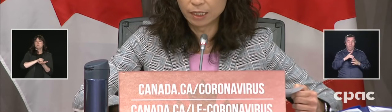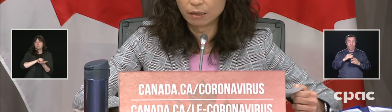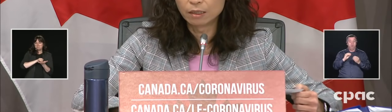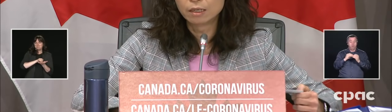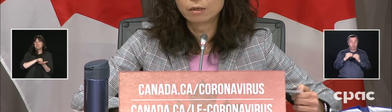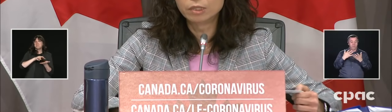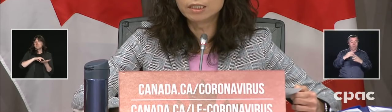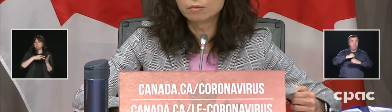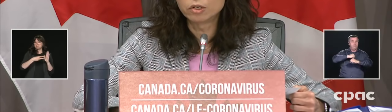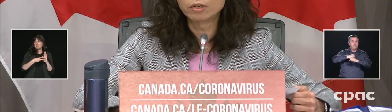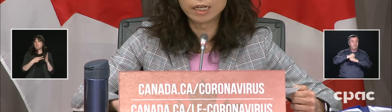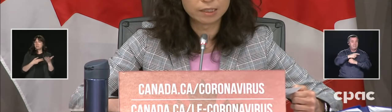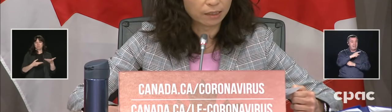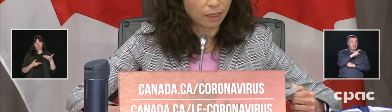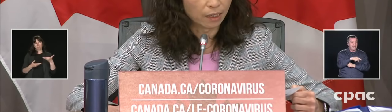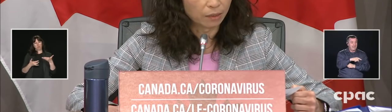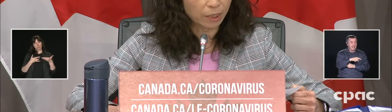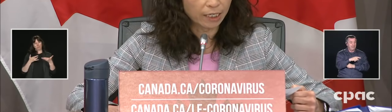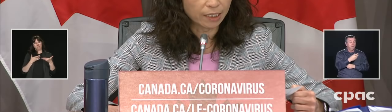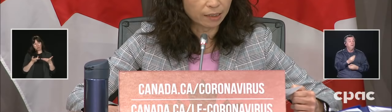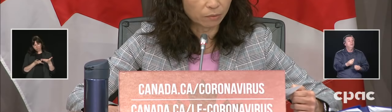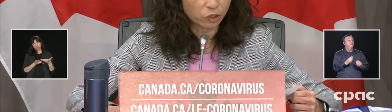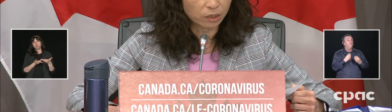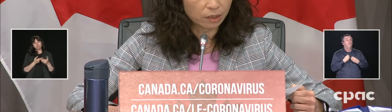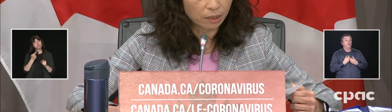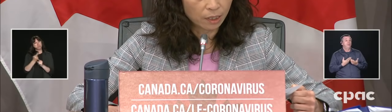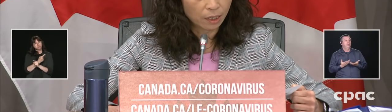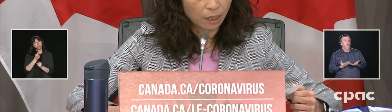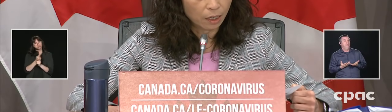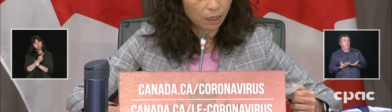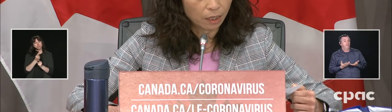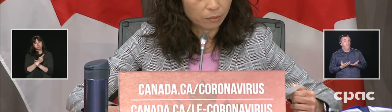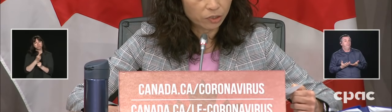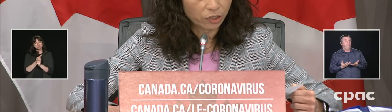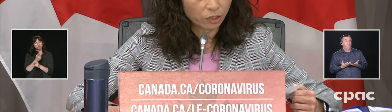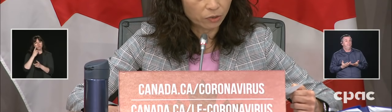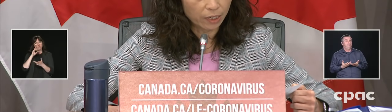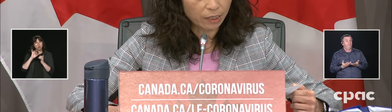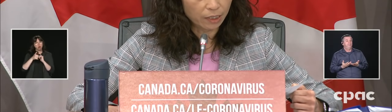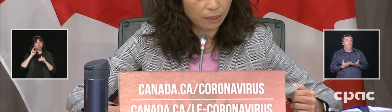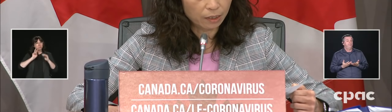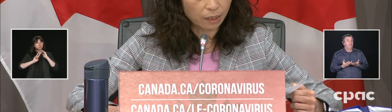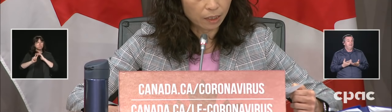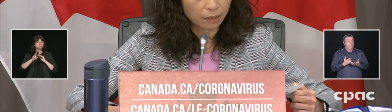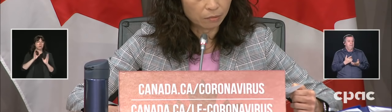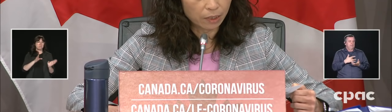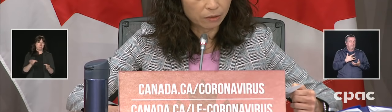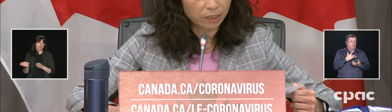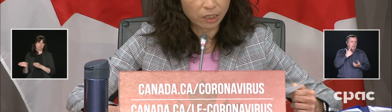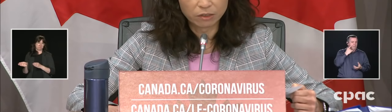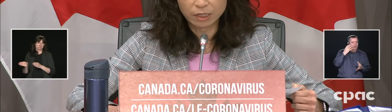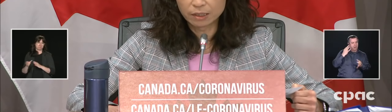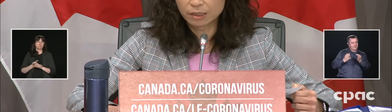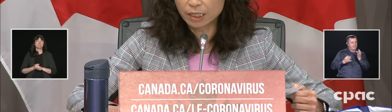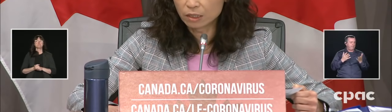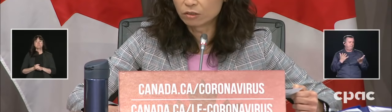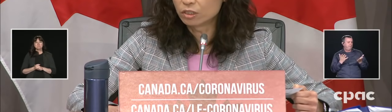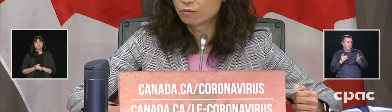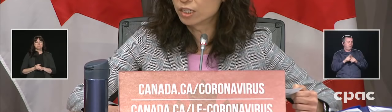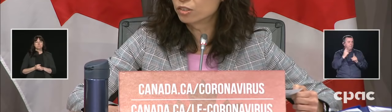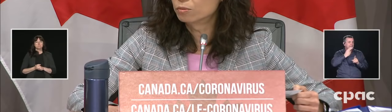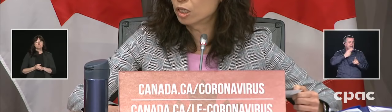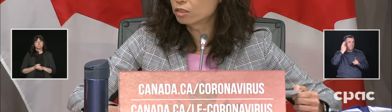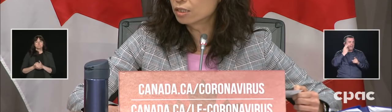be still reasonable as planning assumptions. So I think there is a